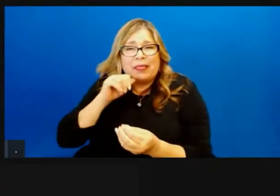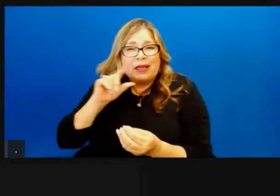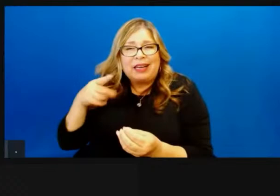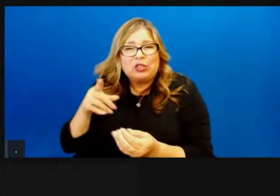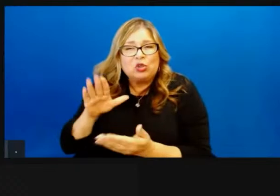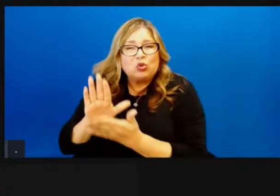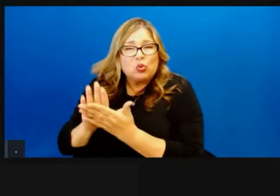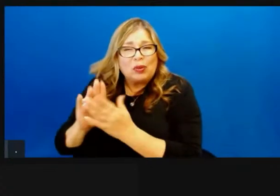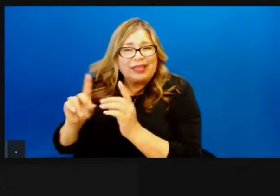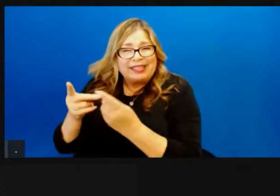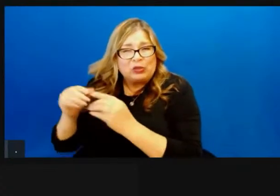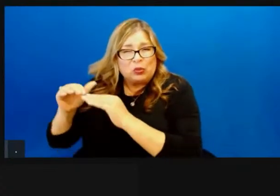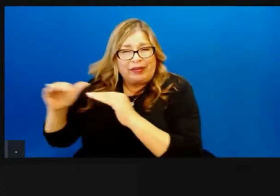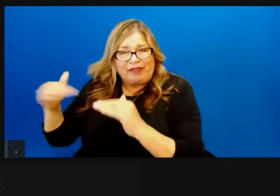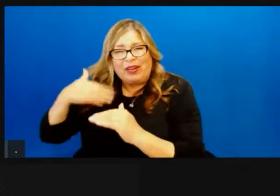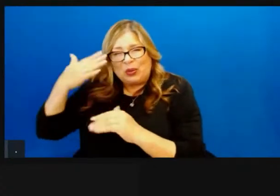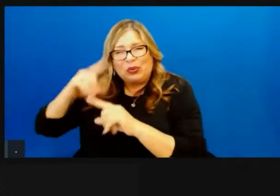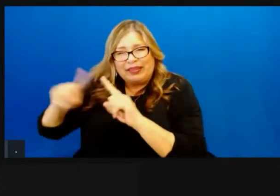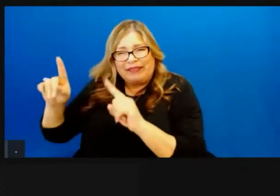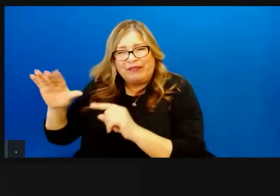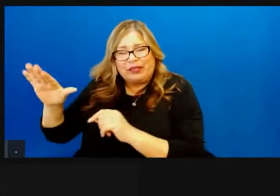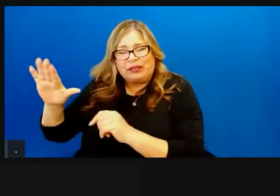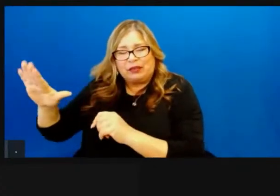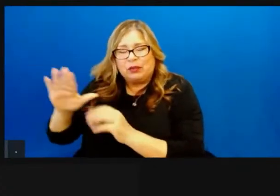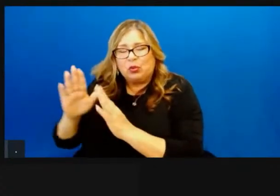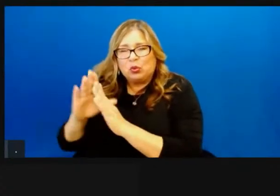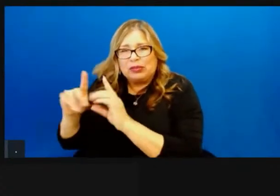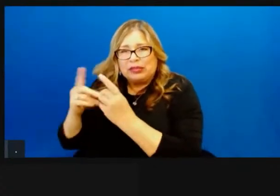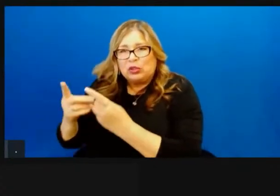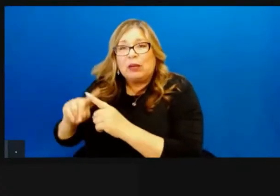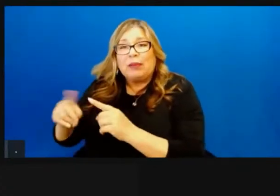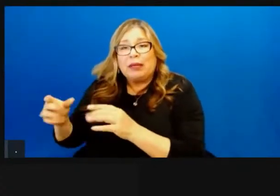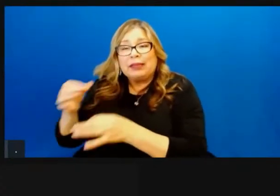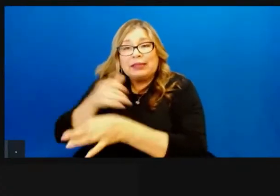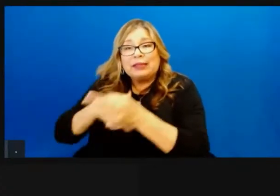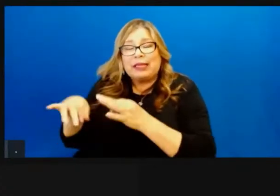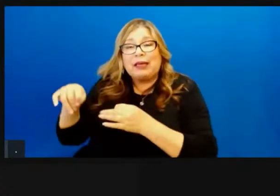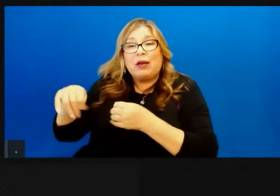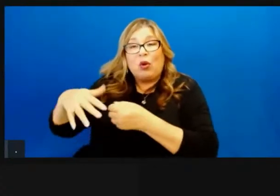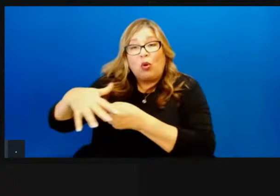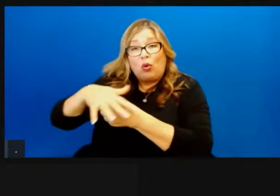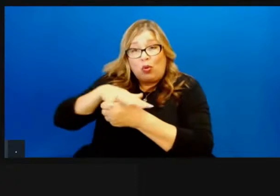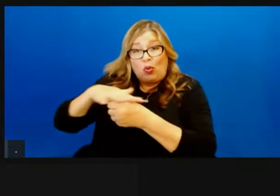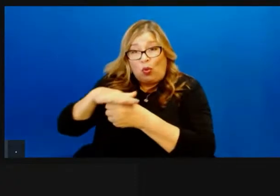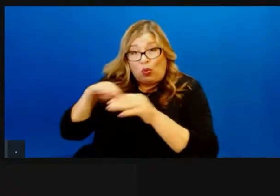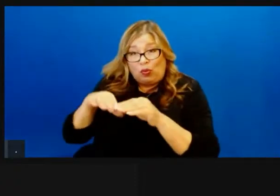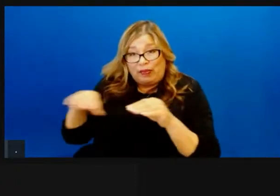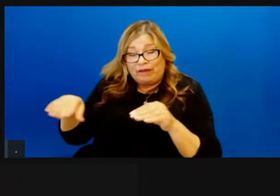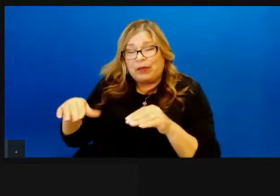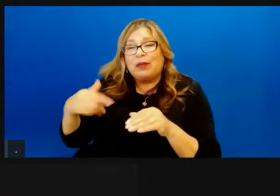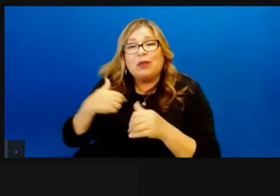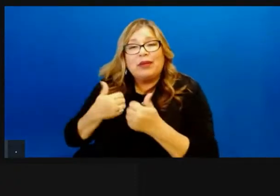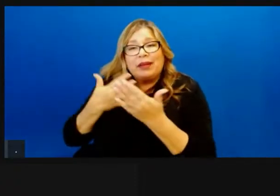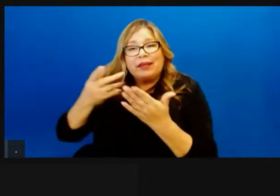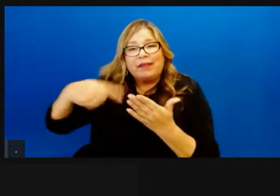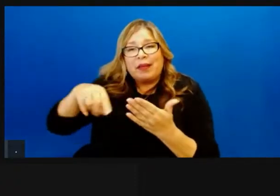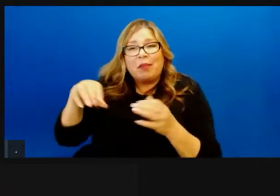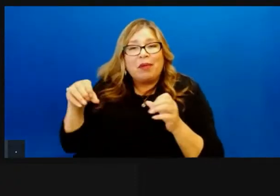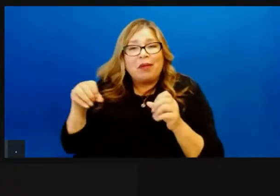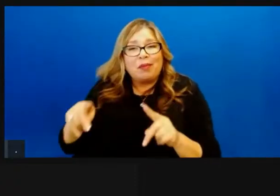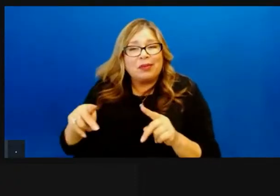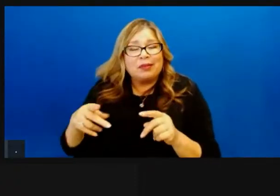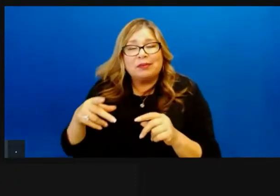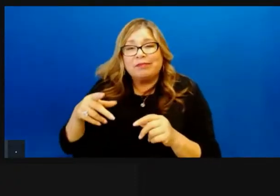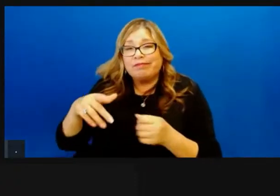to schools, but at the local level. And to provide opportunities for local jurisdictions, whether that's